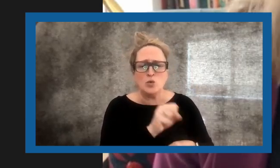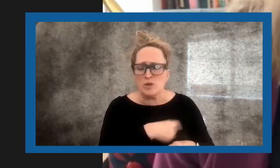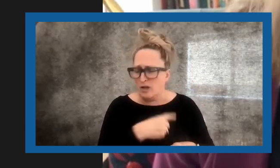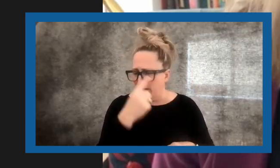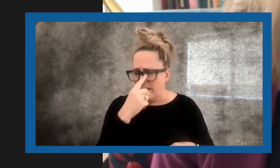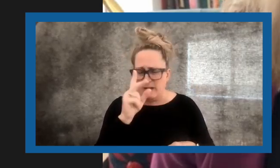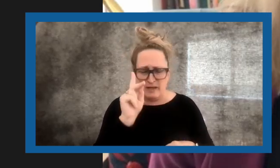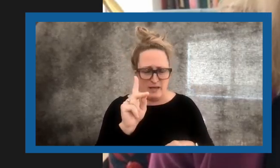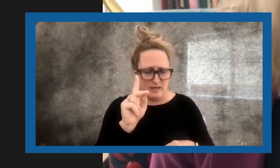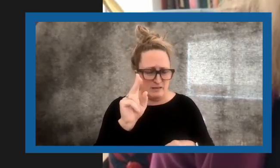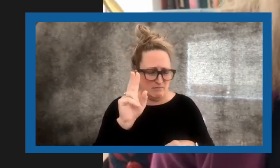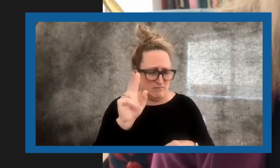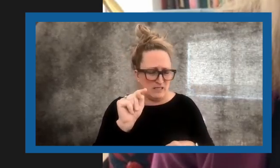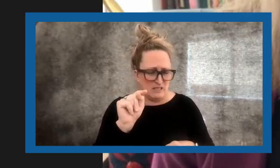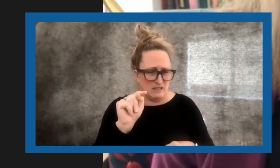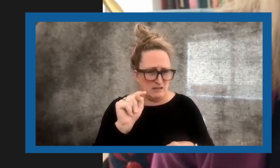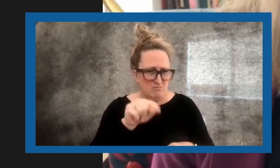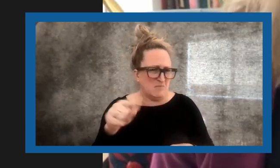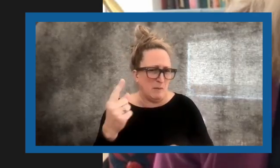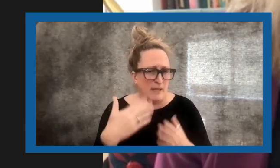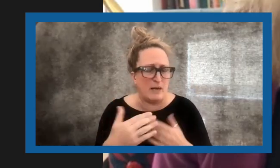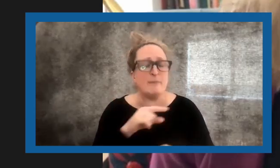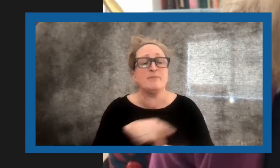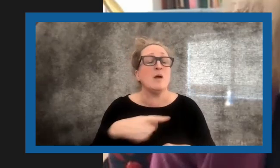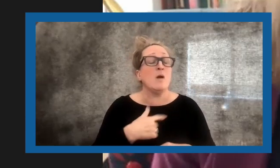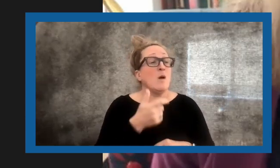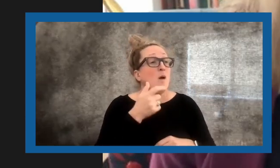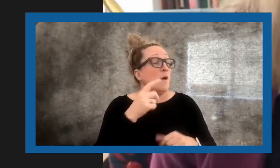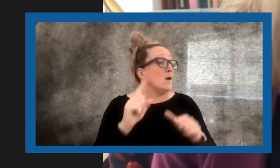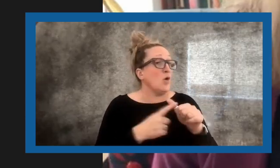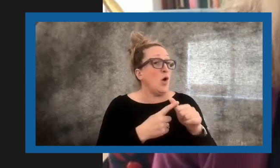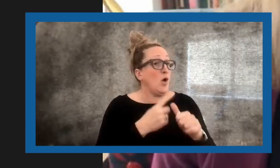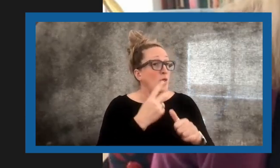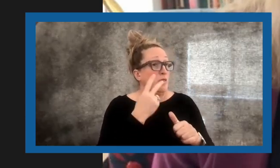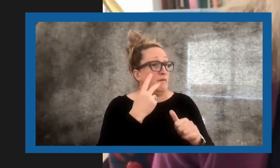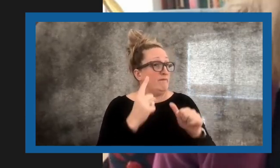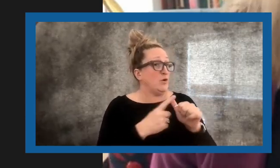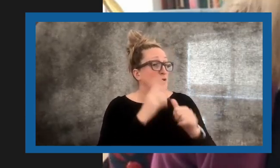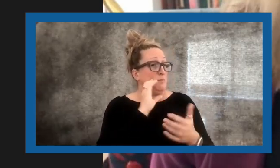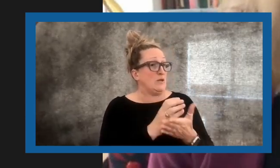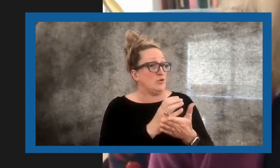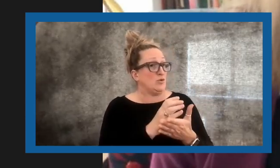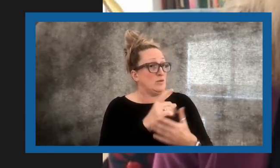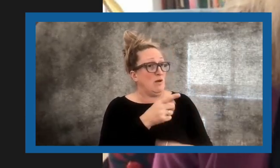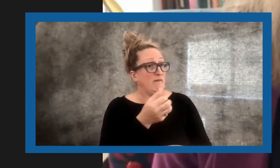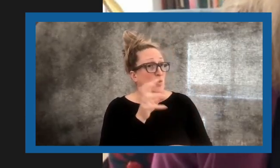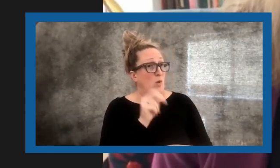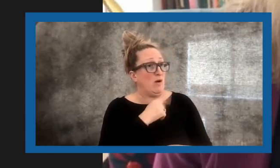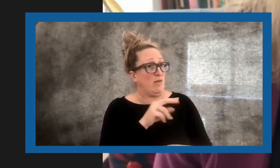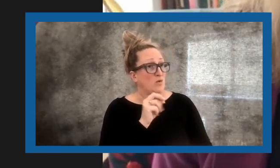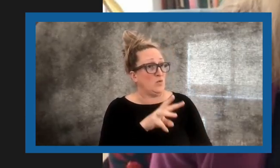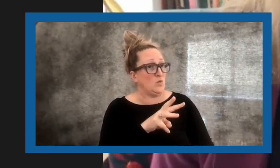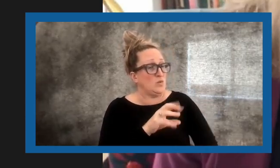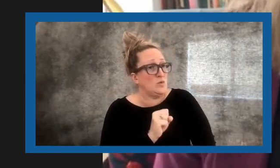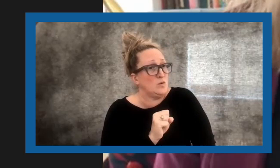was KTVU. And I saw the first pictures that were being presented of Gwen on the news.